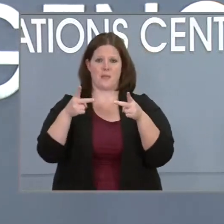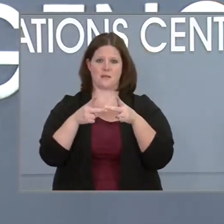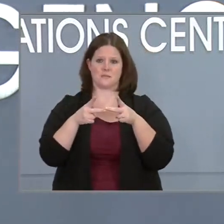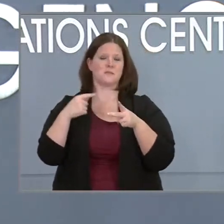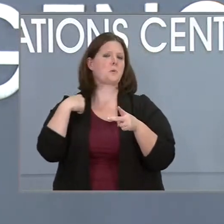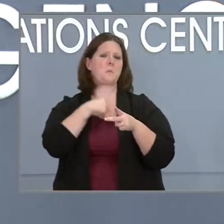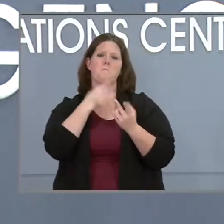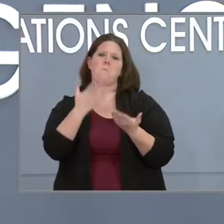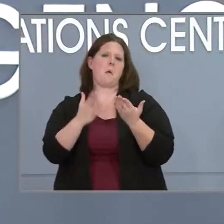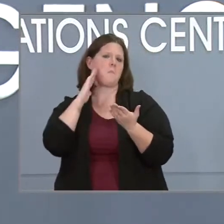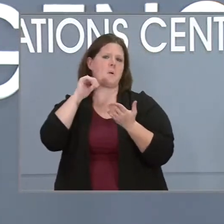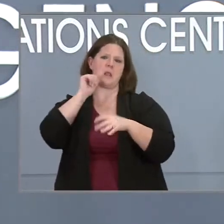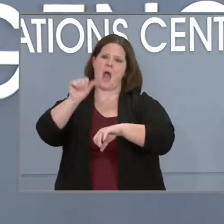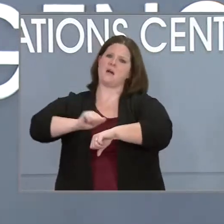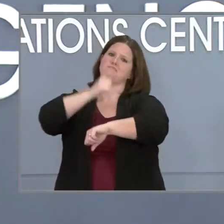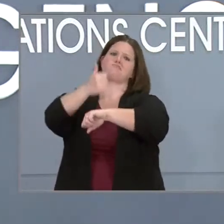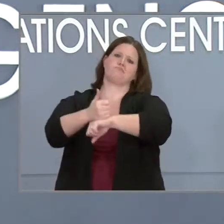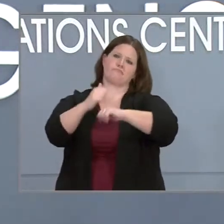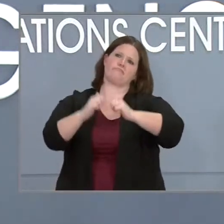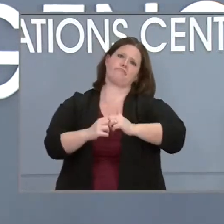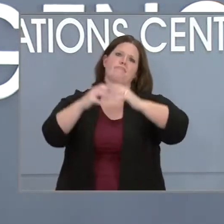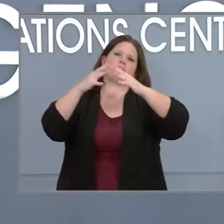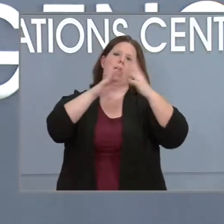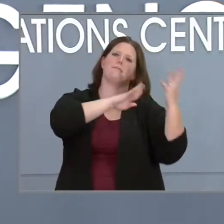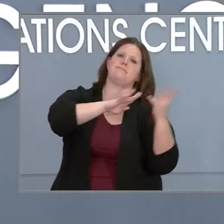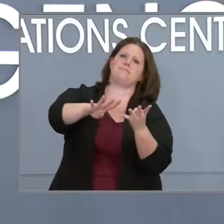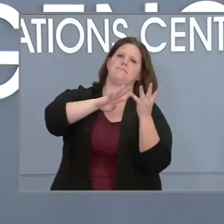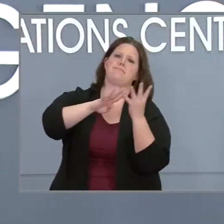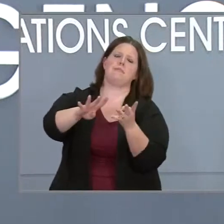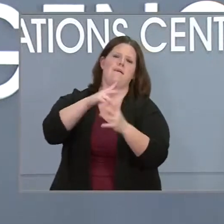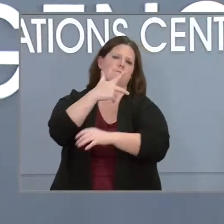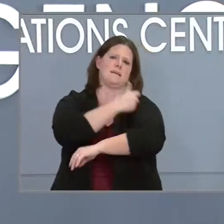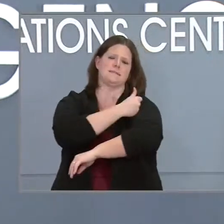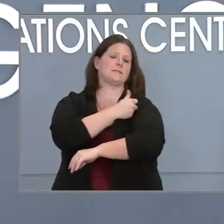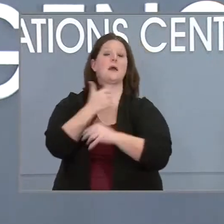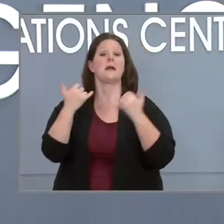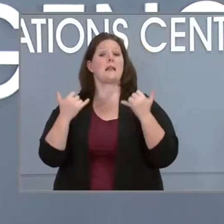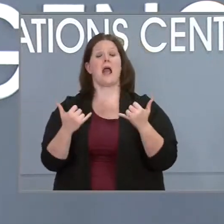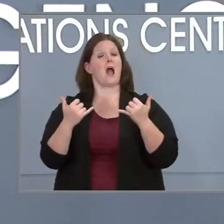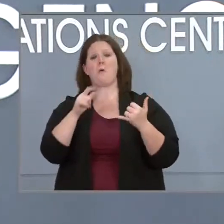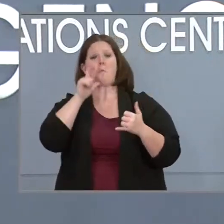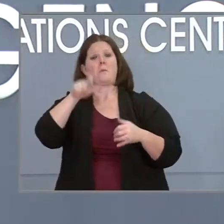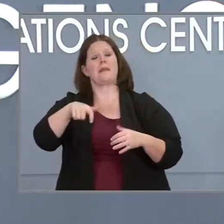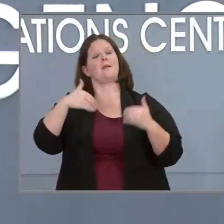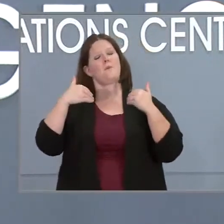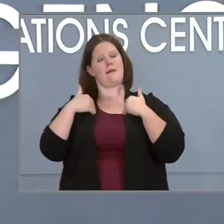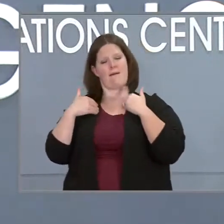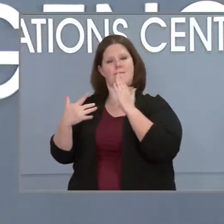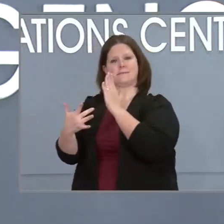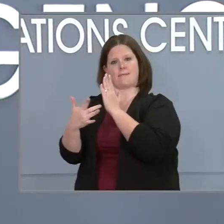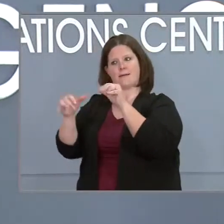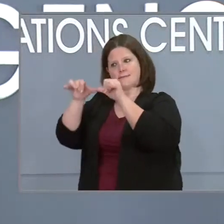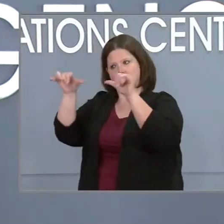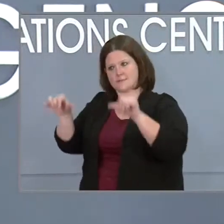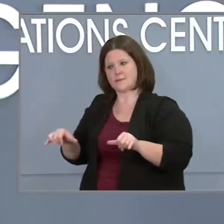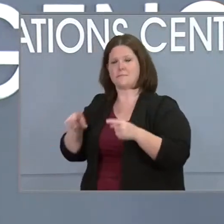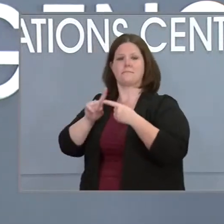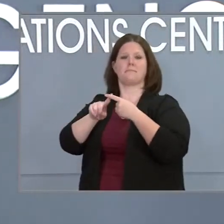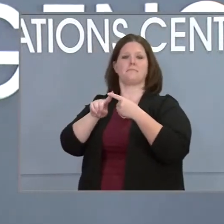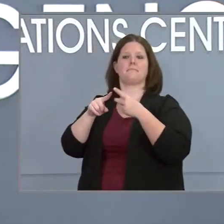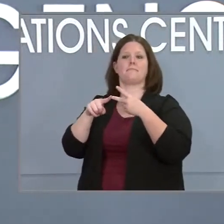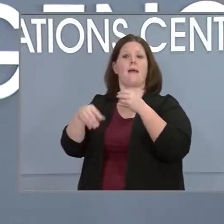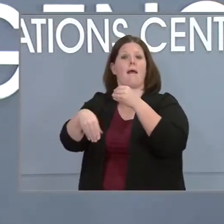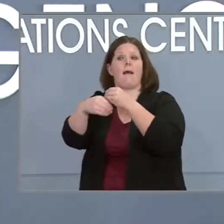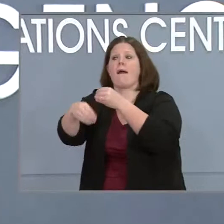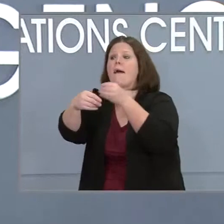sites, because now we have built up a vaccine infrastructure where there are more access points, we have more supply. So we do intend to utilize